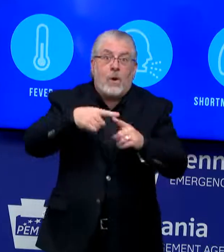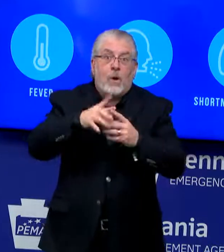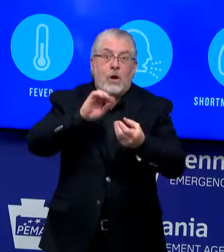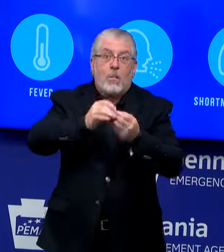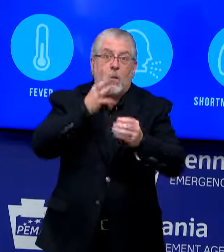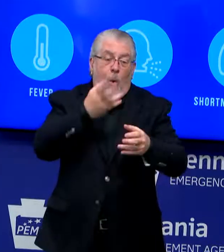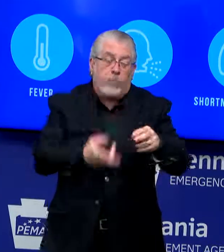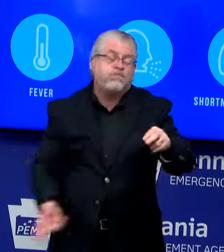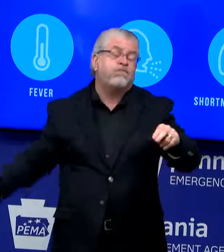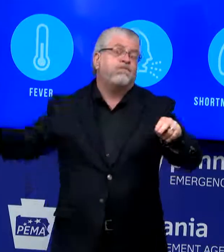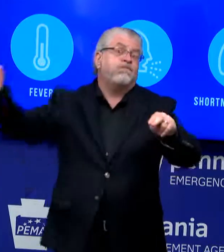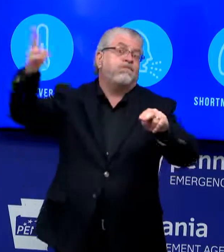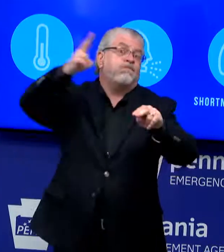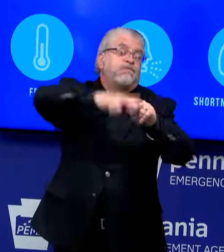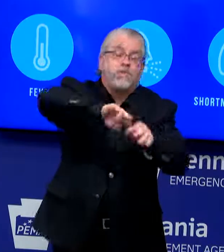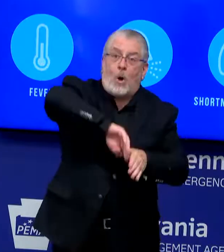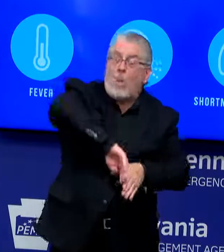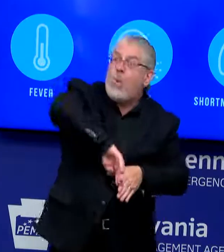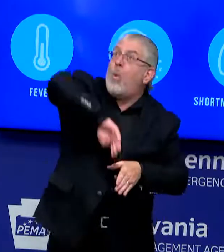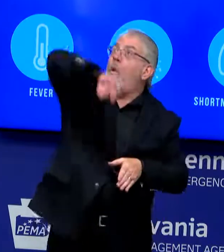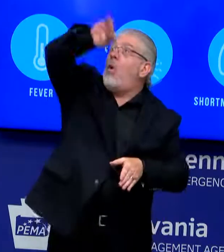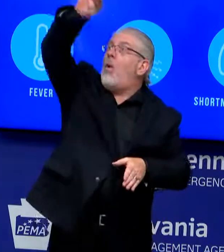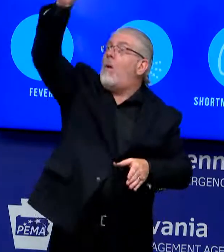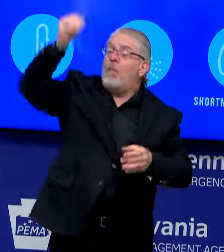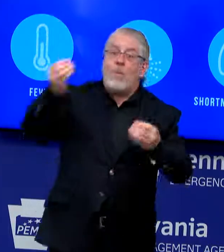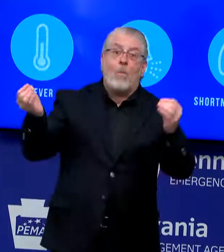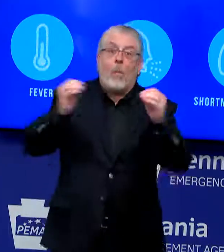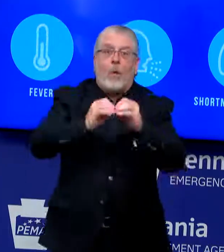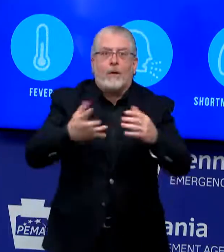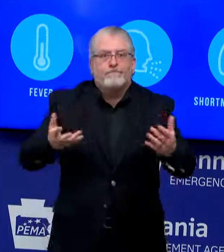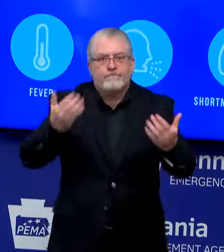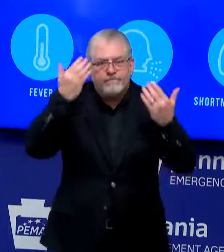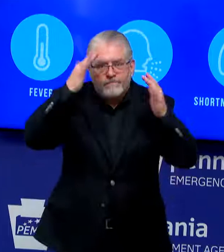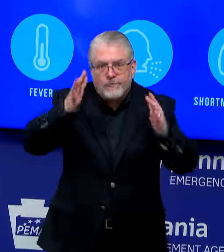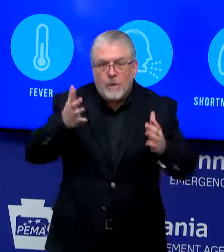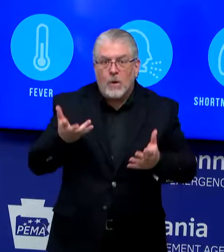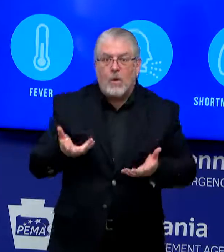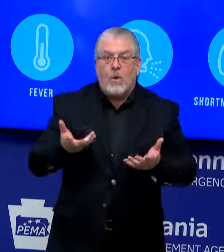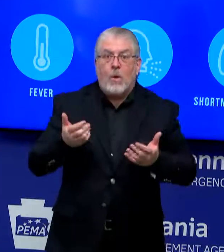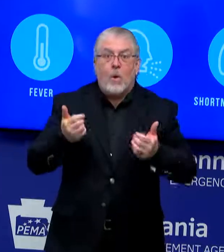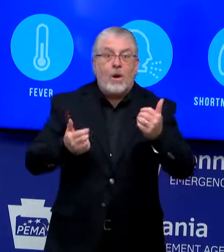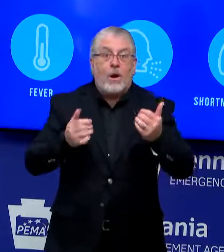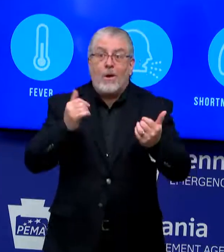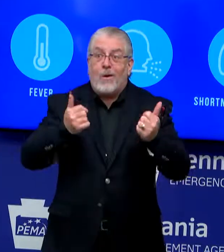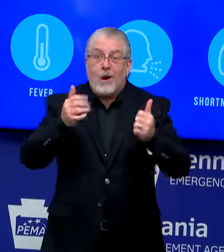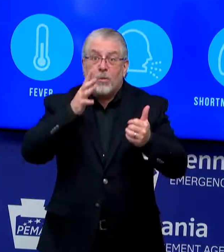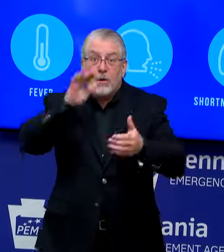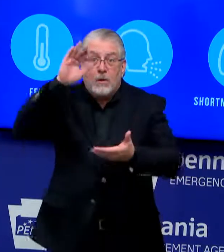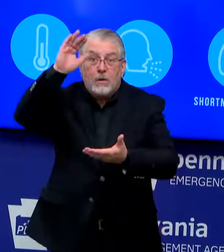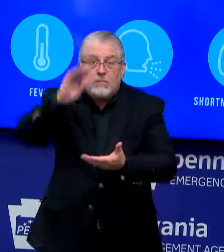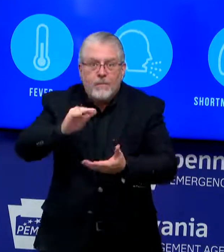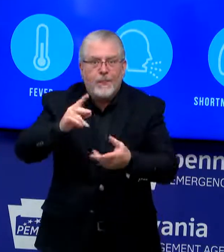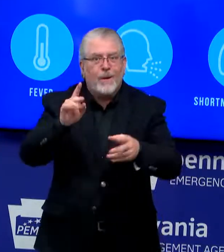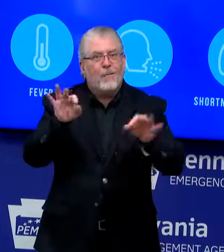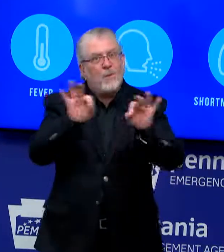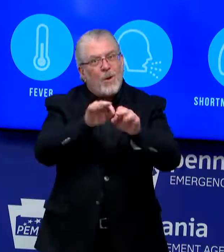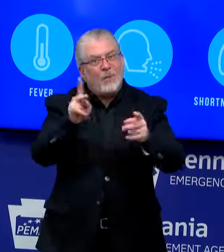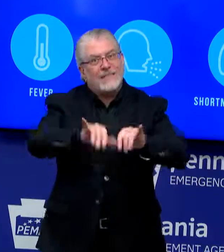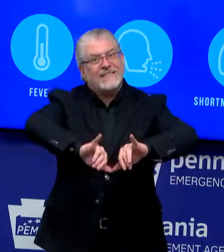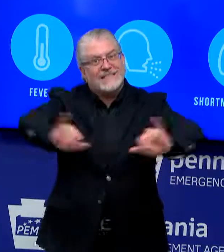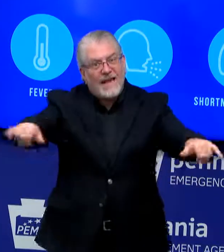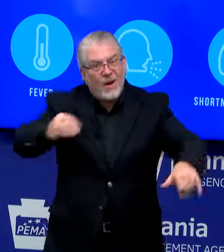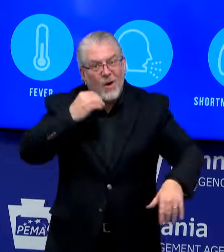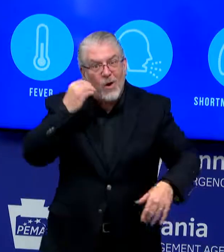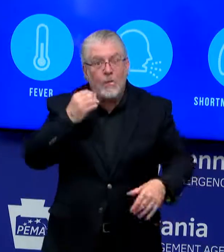depend upon the mitigation efforts and the stay-at-home orders and how people react to those. As the governor was saying, we are